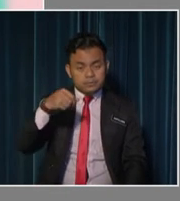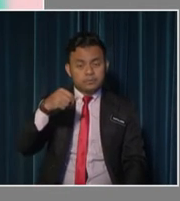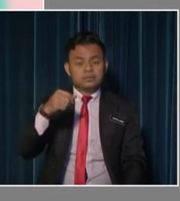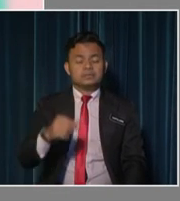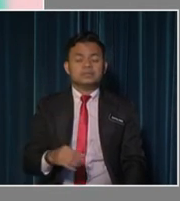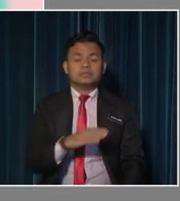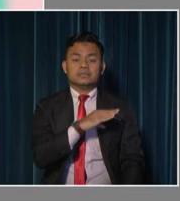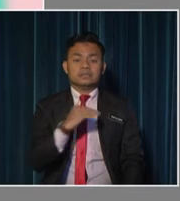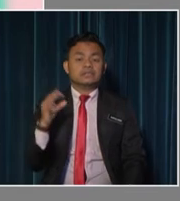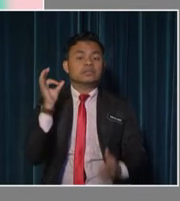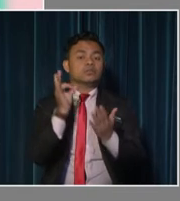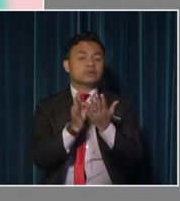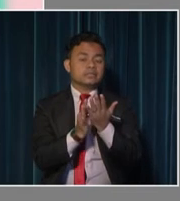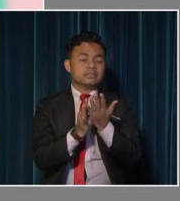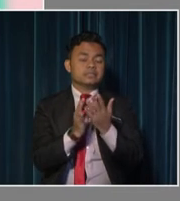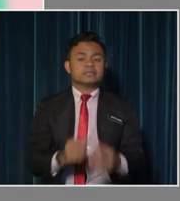and the coins.